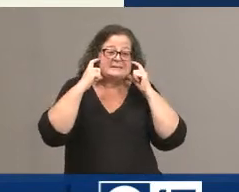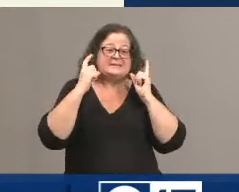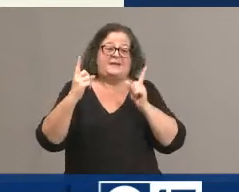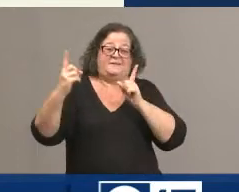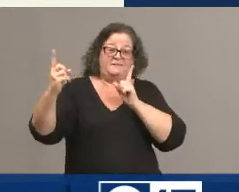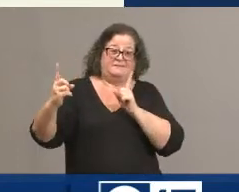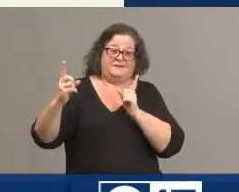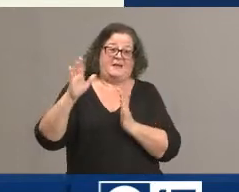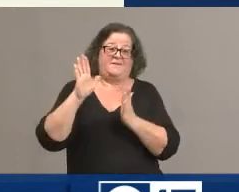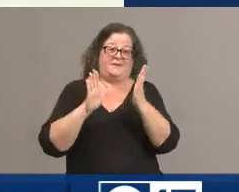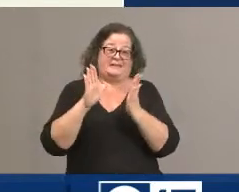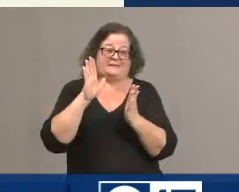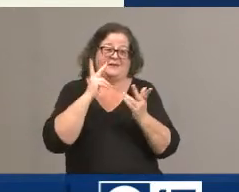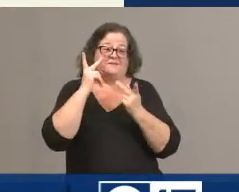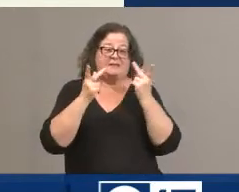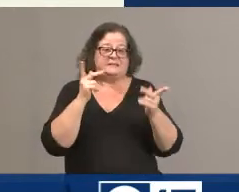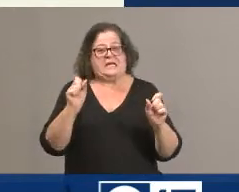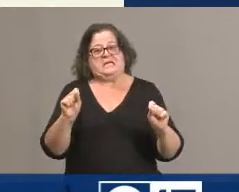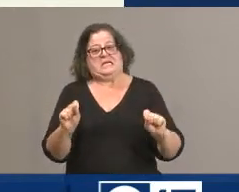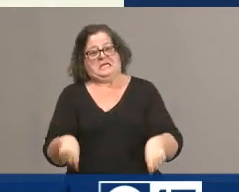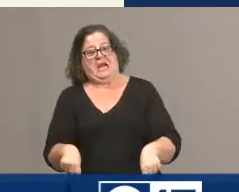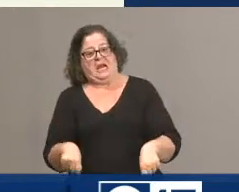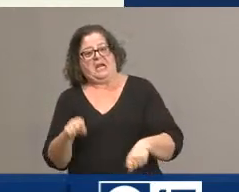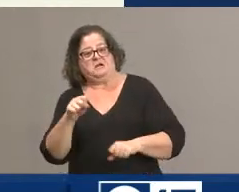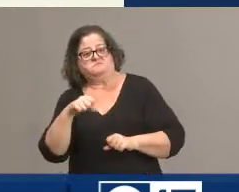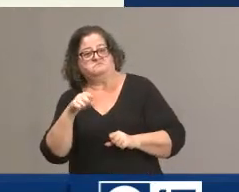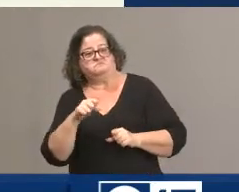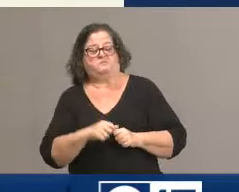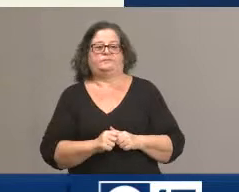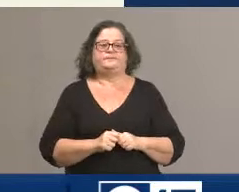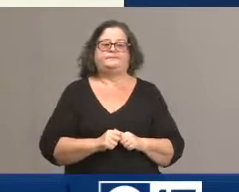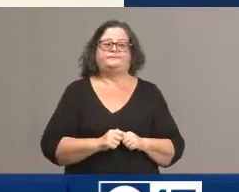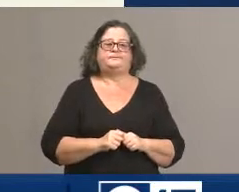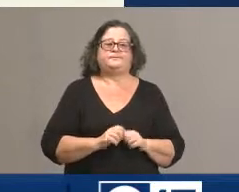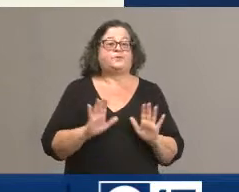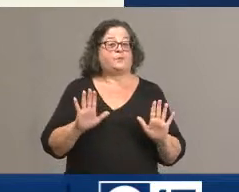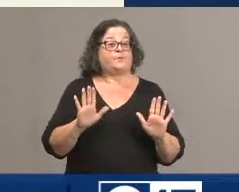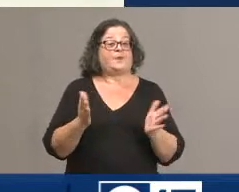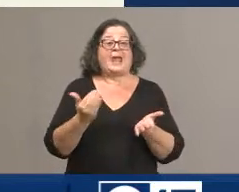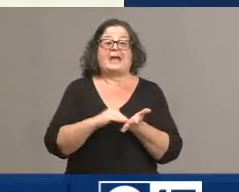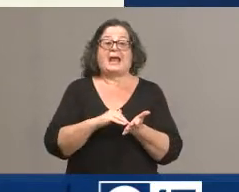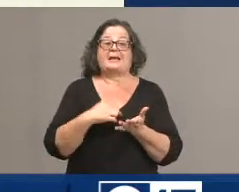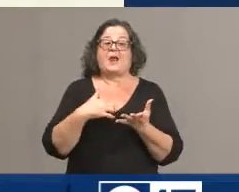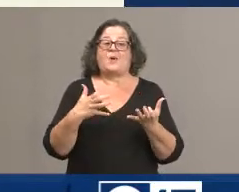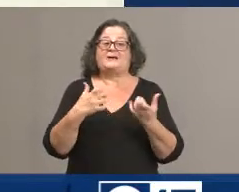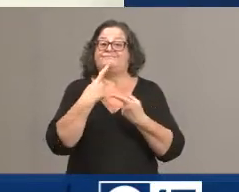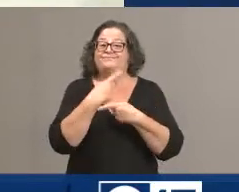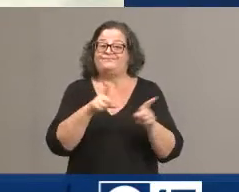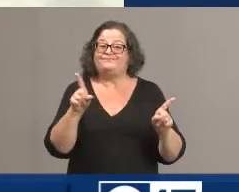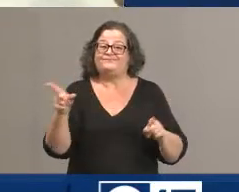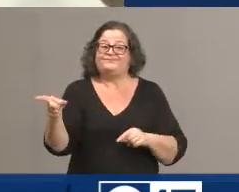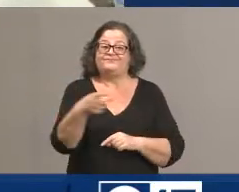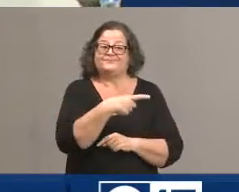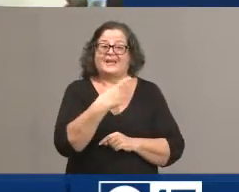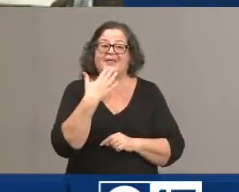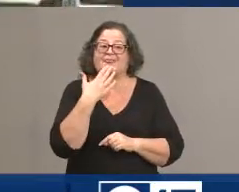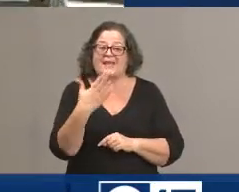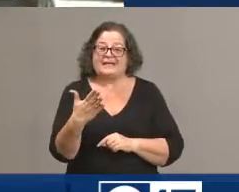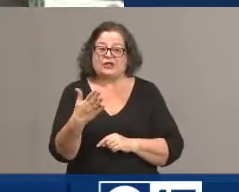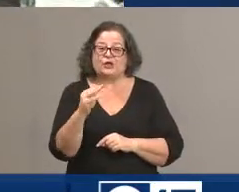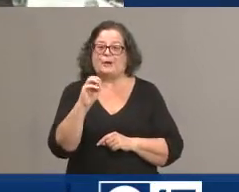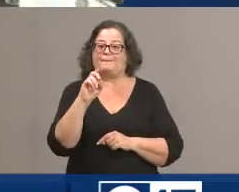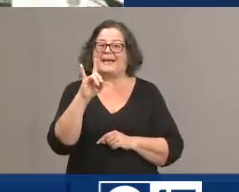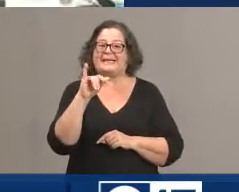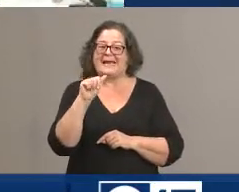So I want to again say thank you to the press. The communication around "you are safer at home" has